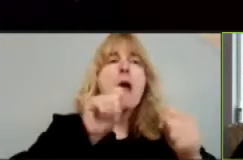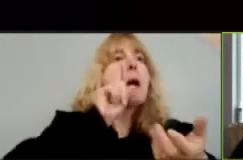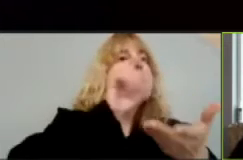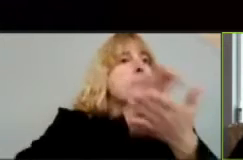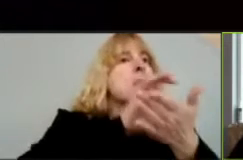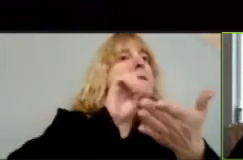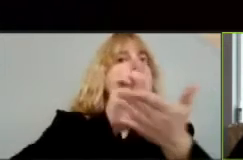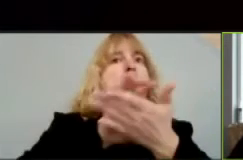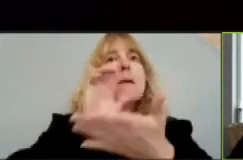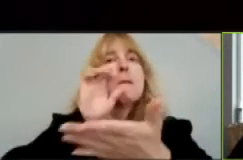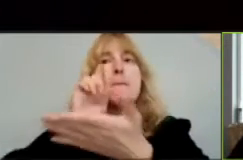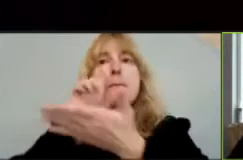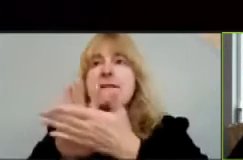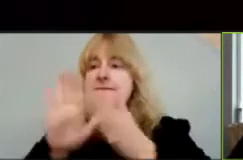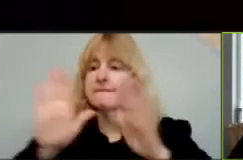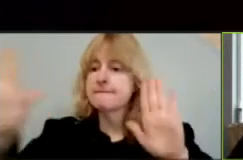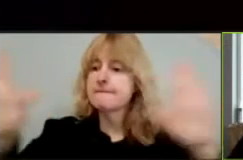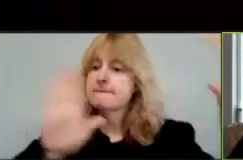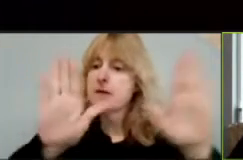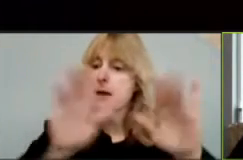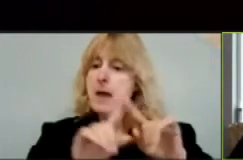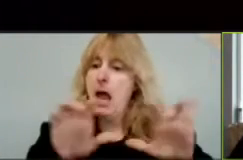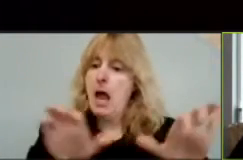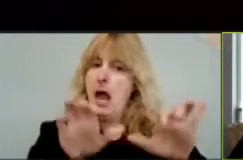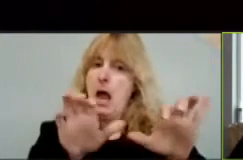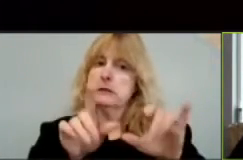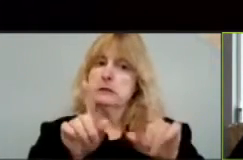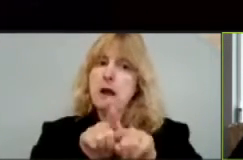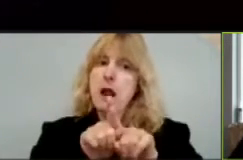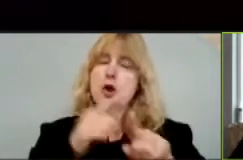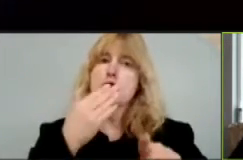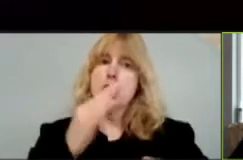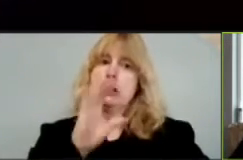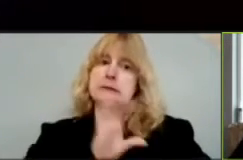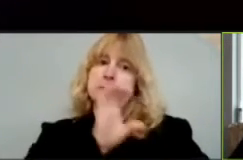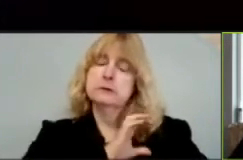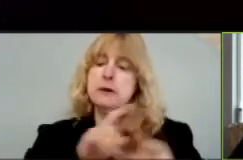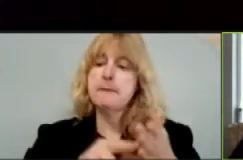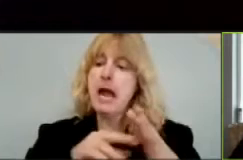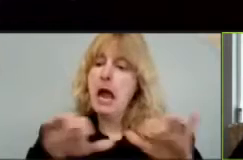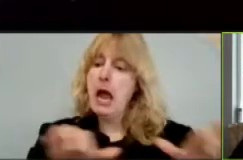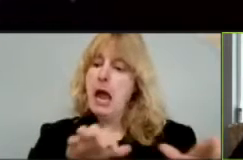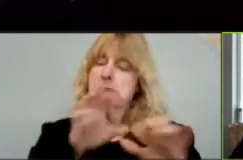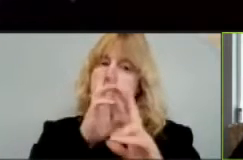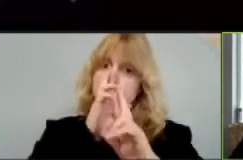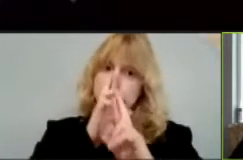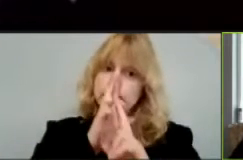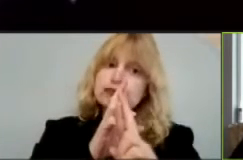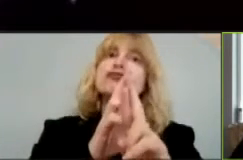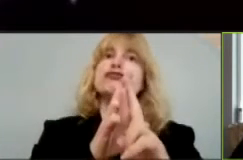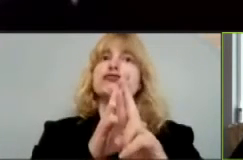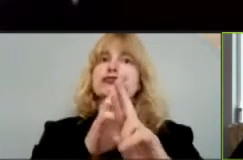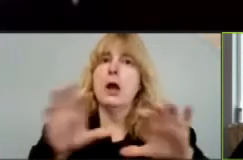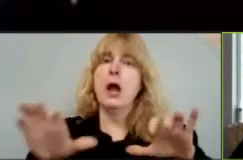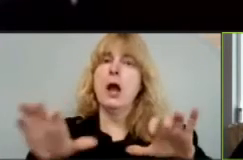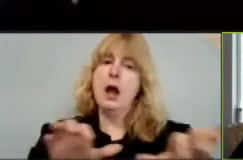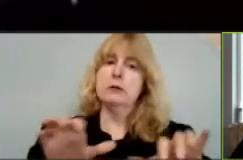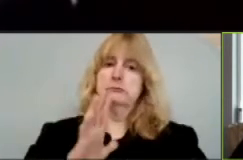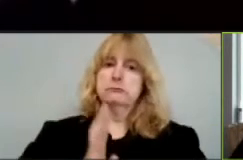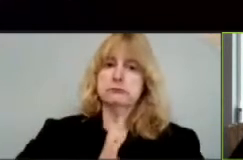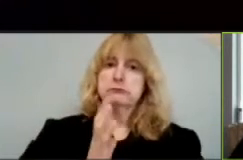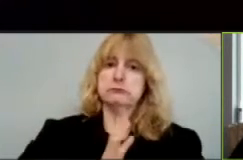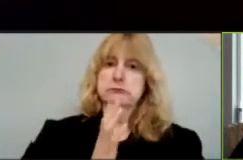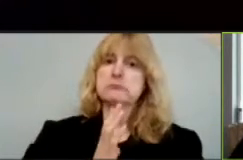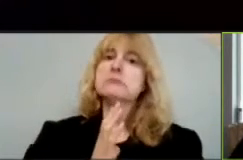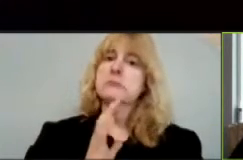of acting as a good citizen is to exercise civility and do so in a respectful manner, as we've talked about. And so I think for kids